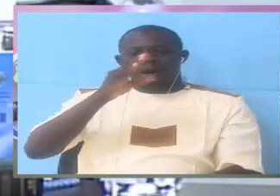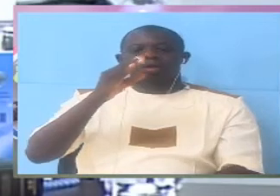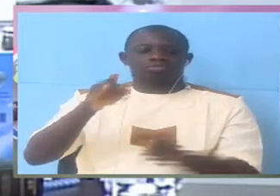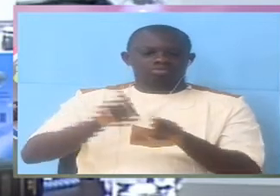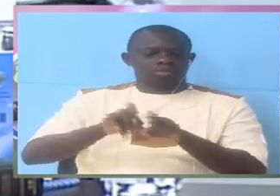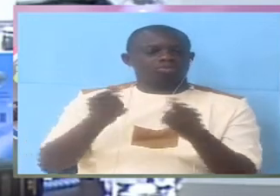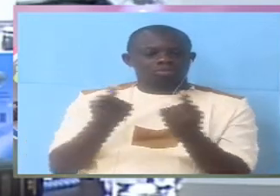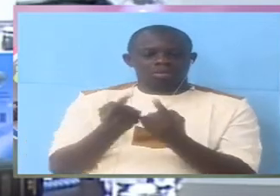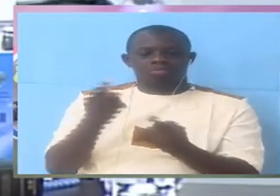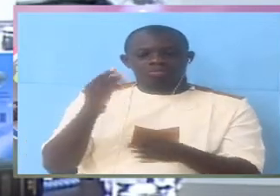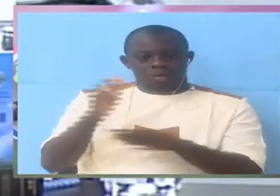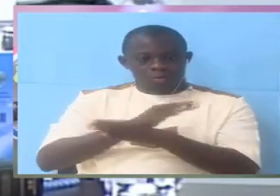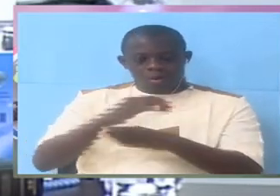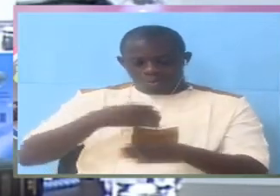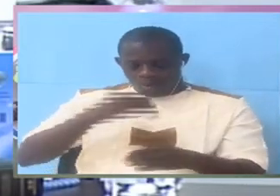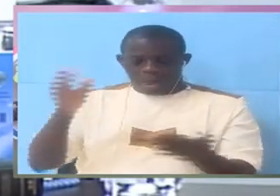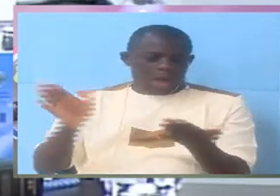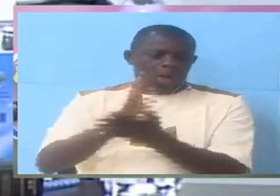undressed.